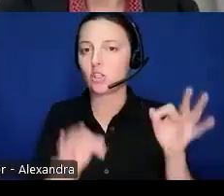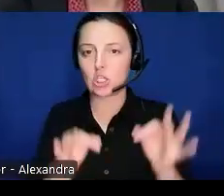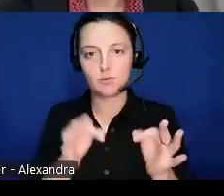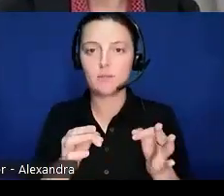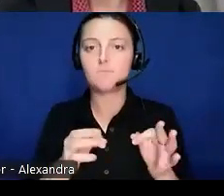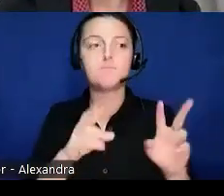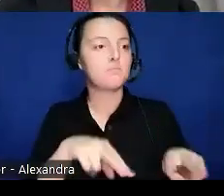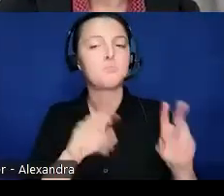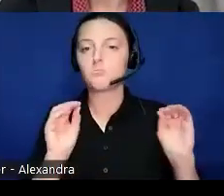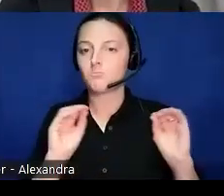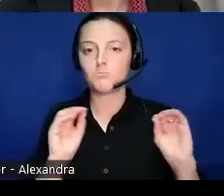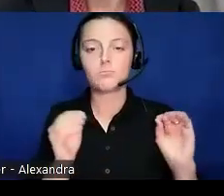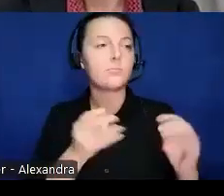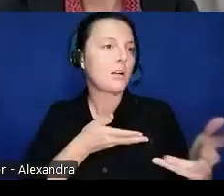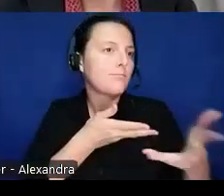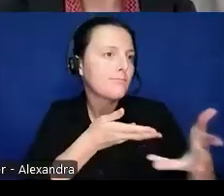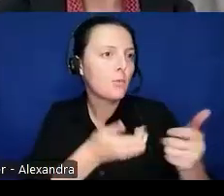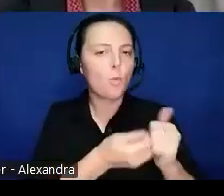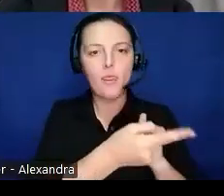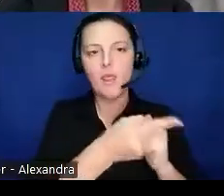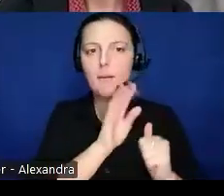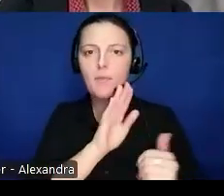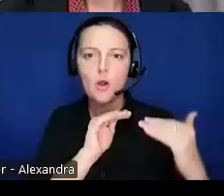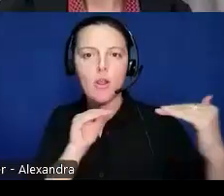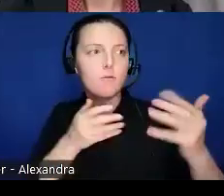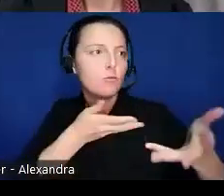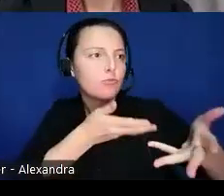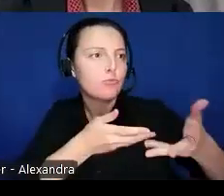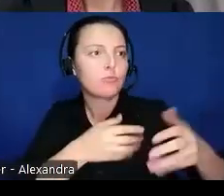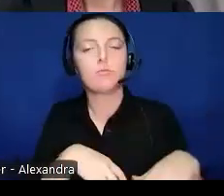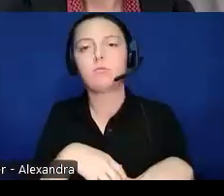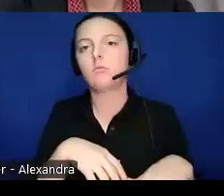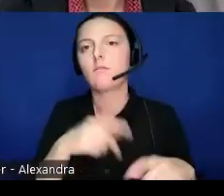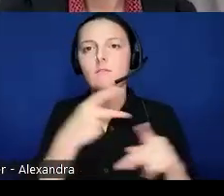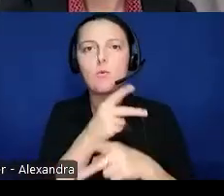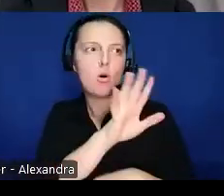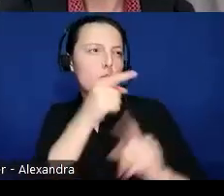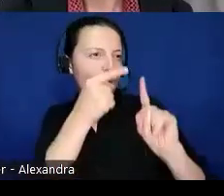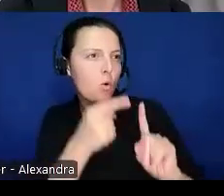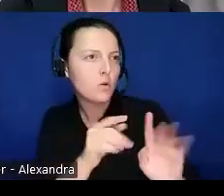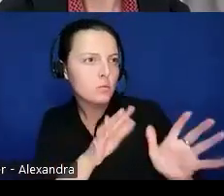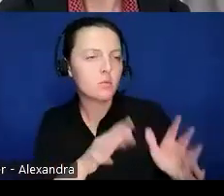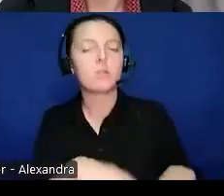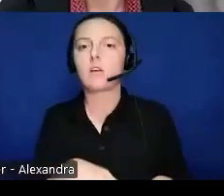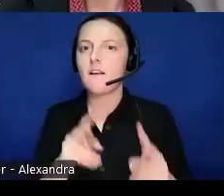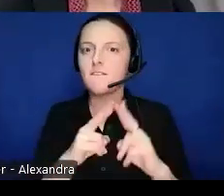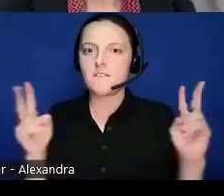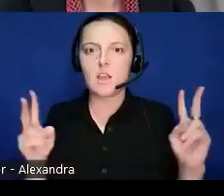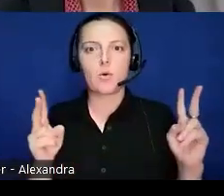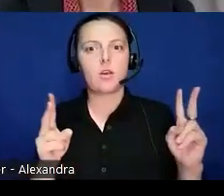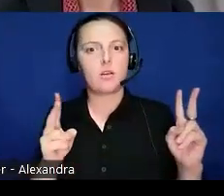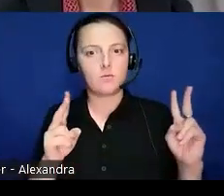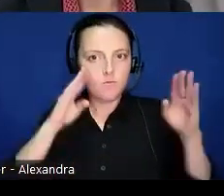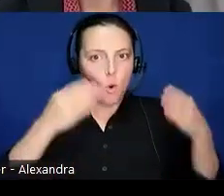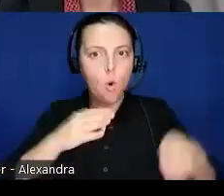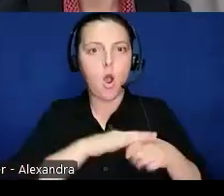and whatever goals that they might have. It's this really radically person-centered approach where we're going out and